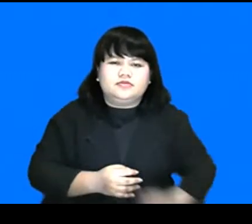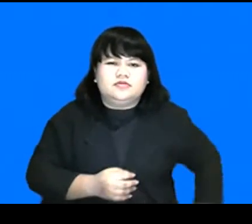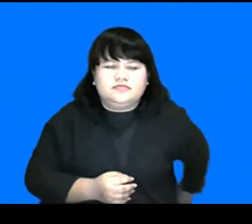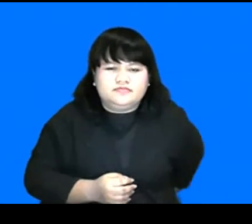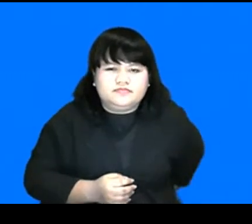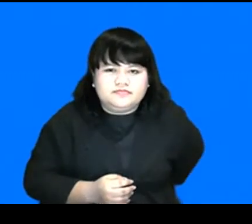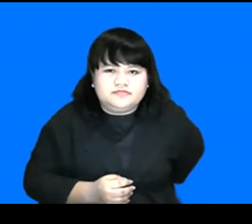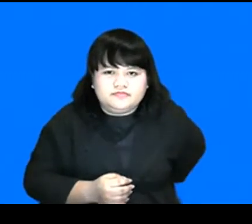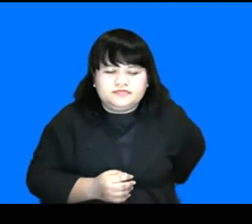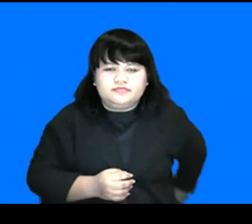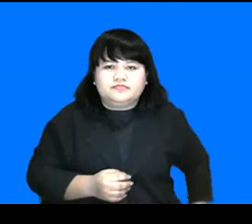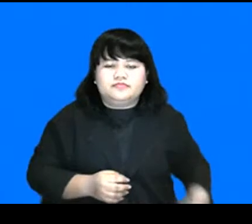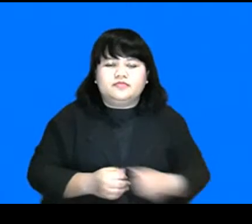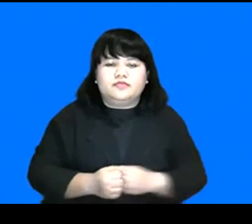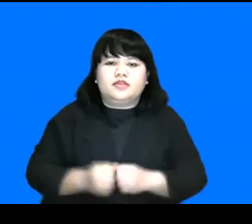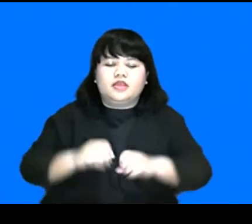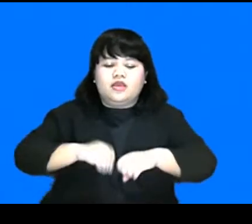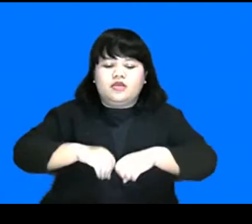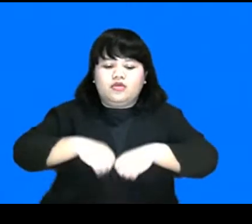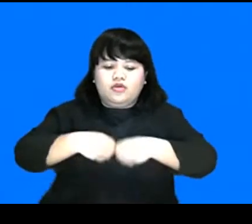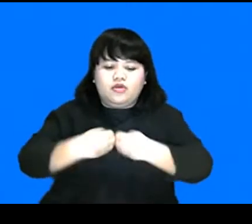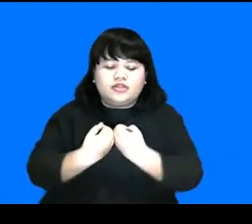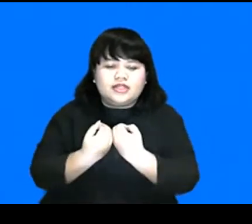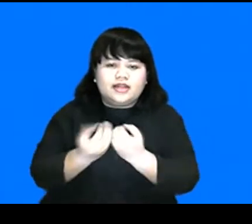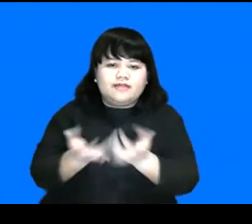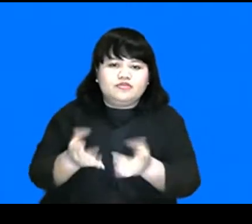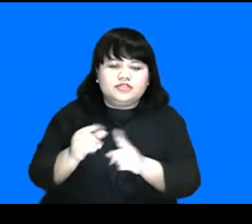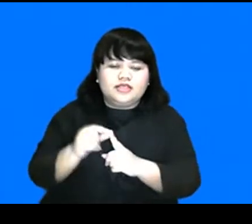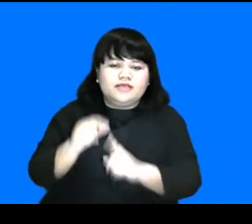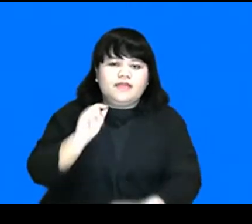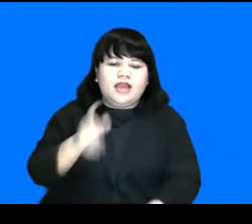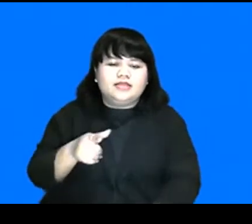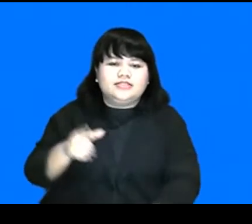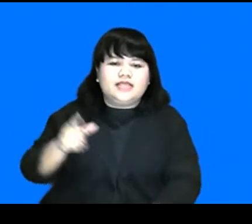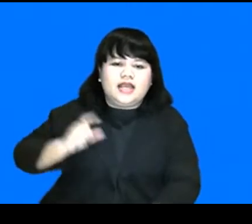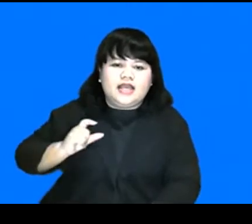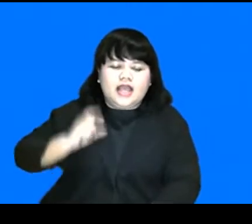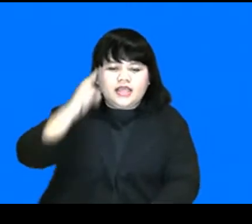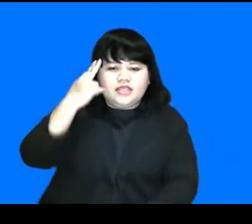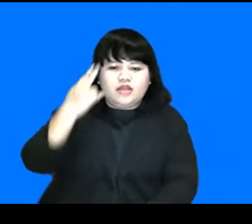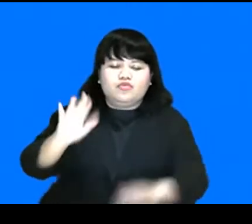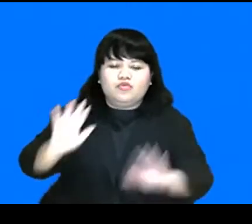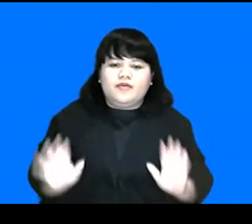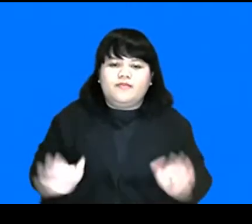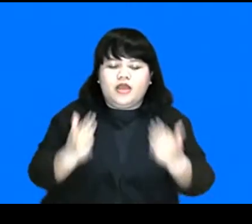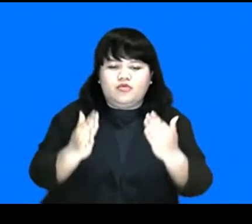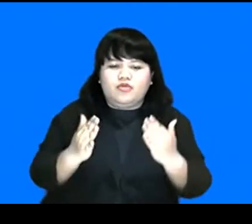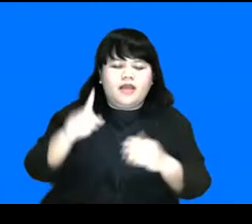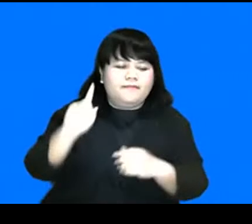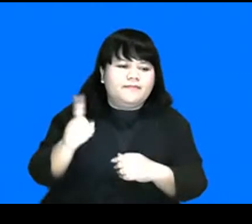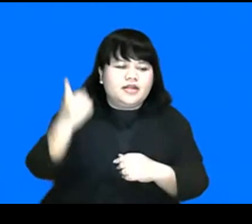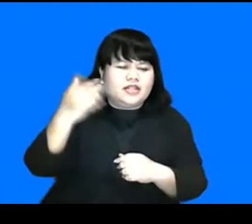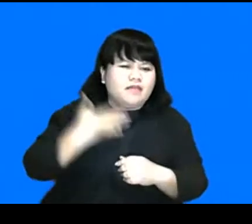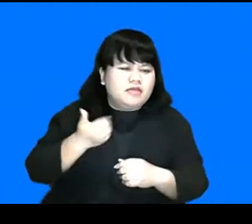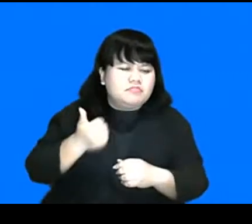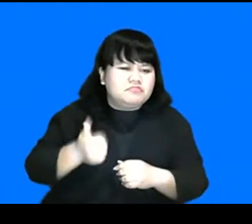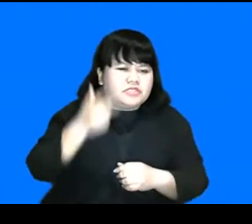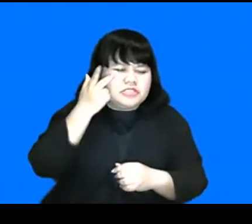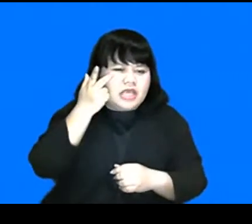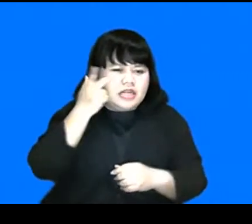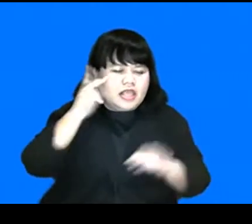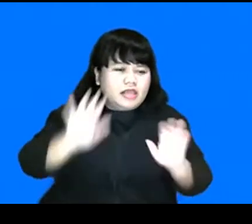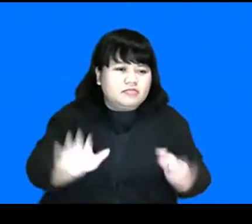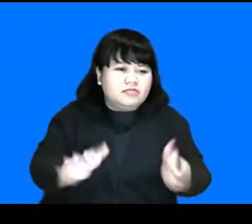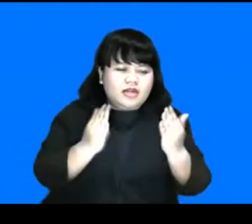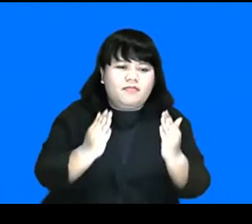of wealth tax toward growth, right? Yeah. Okay. So first, we can see the components of the growth. What mm-hmm. are the components of the growth?